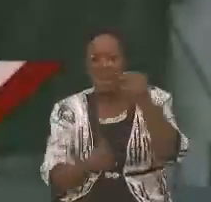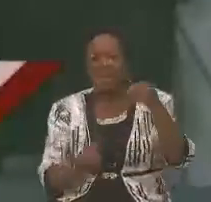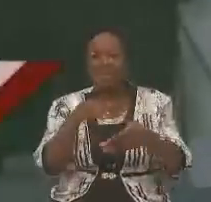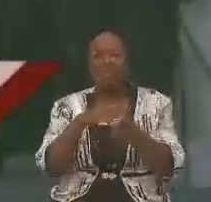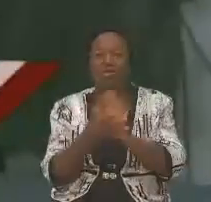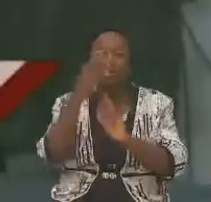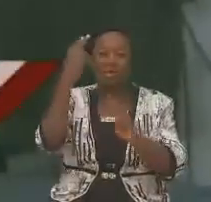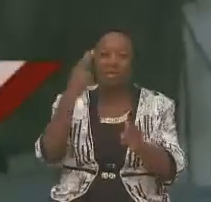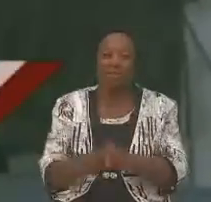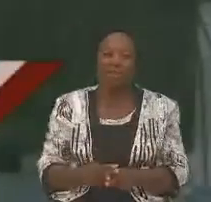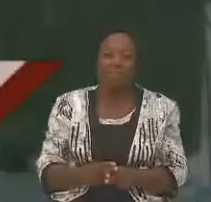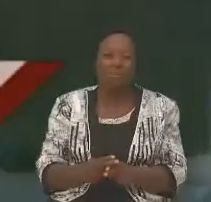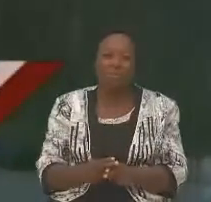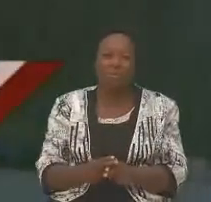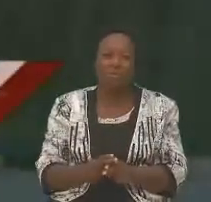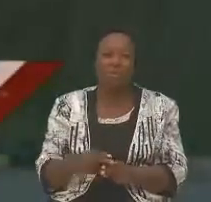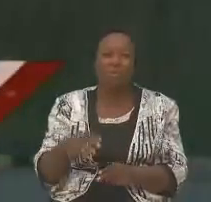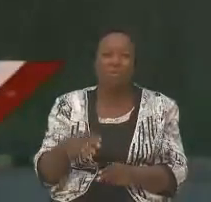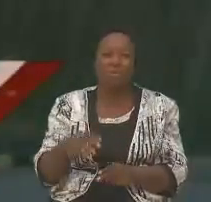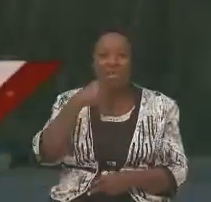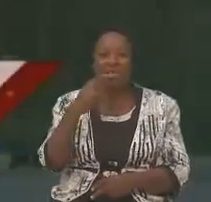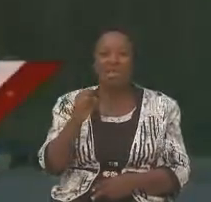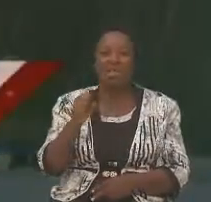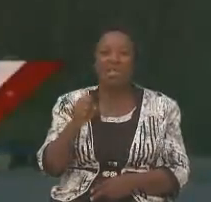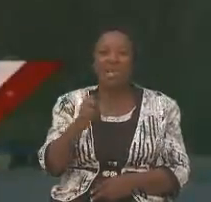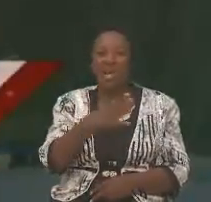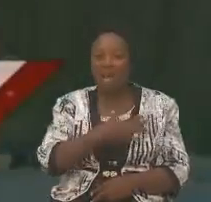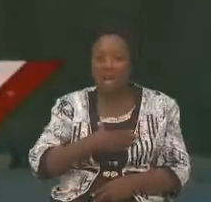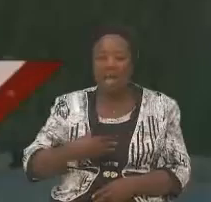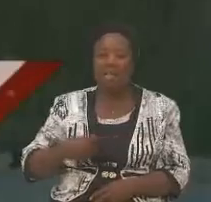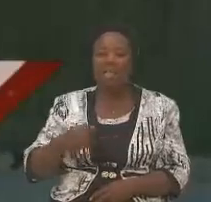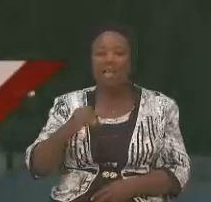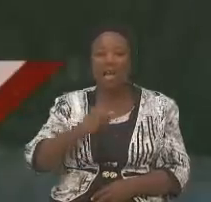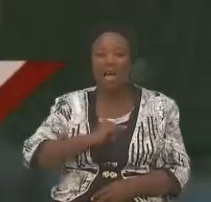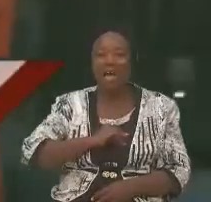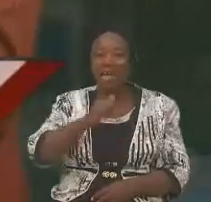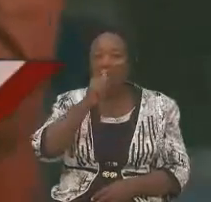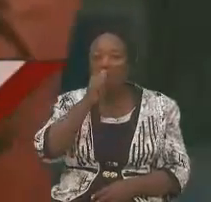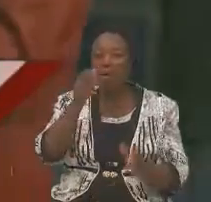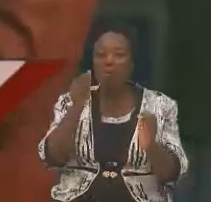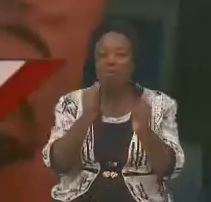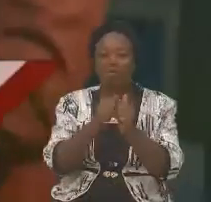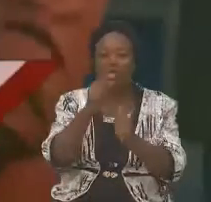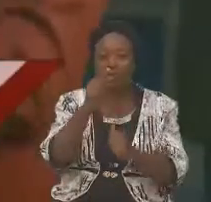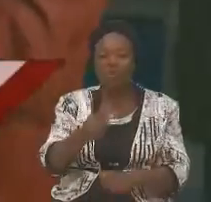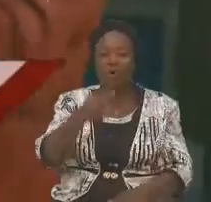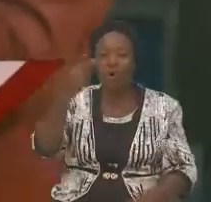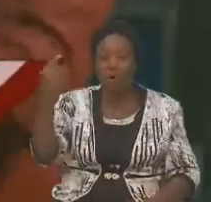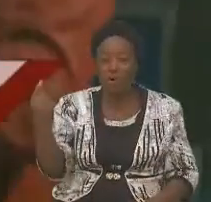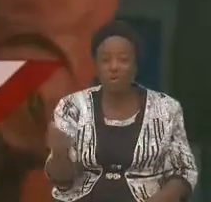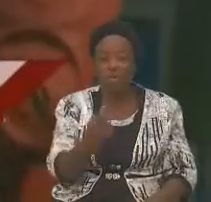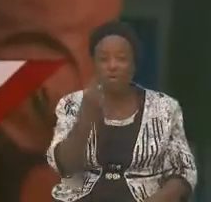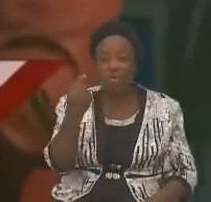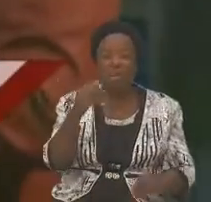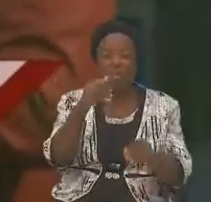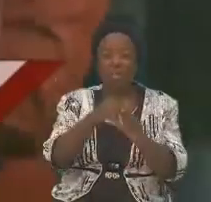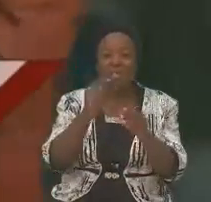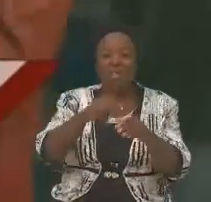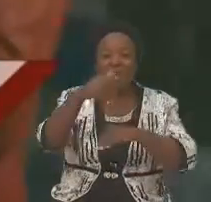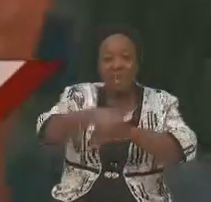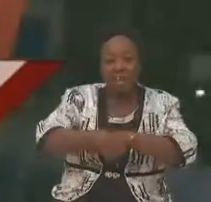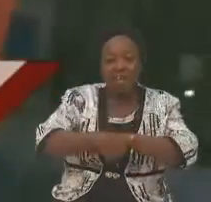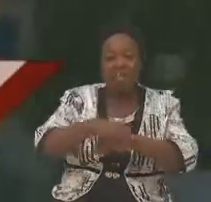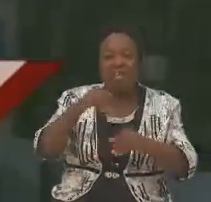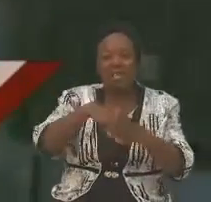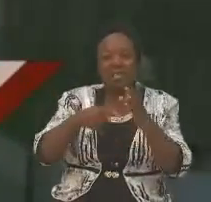today. You will never lack in Jesus' name. He says, I am with you always in